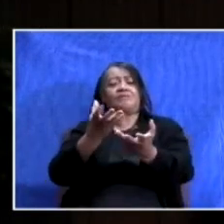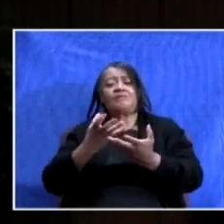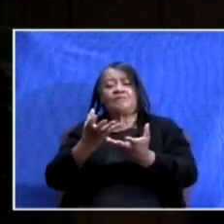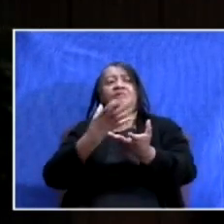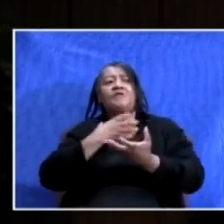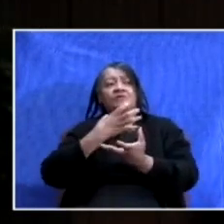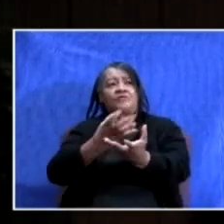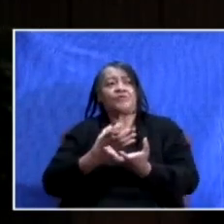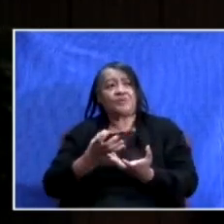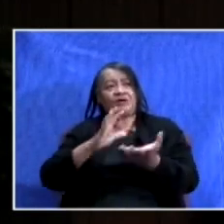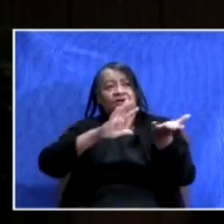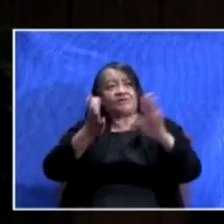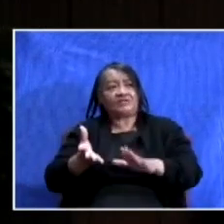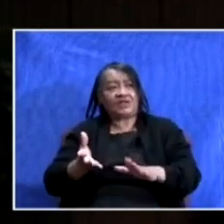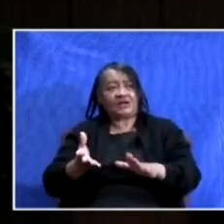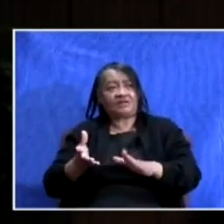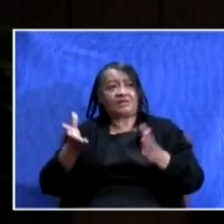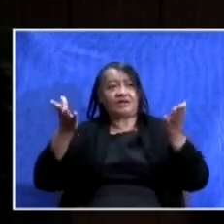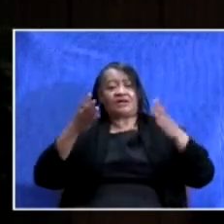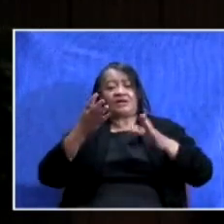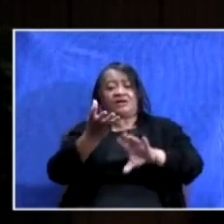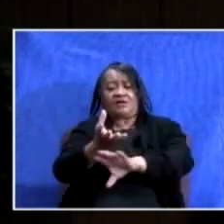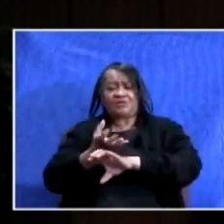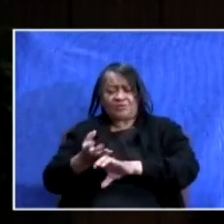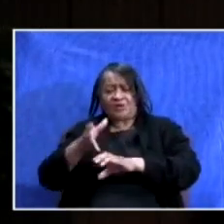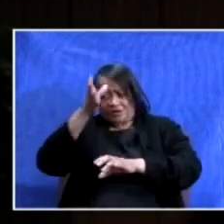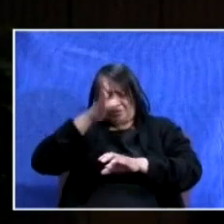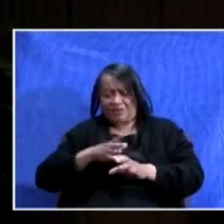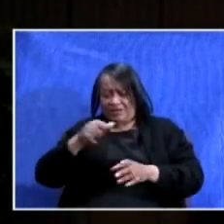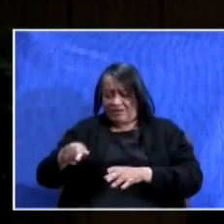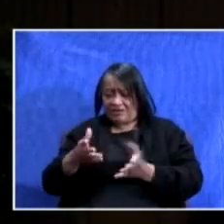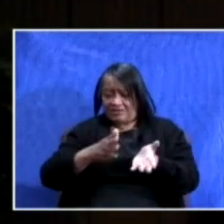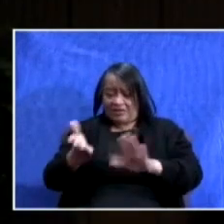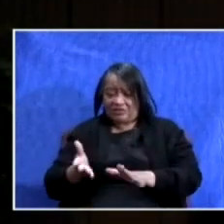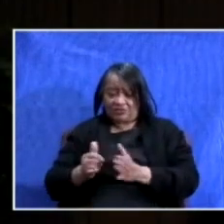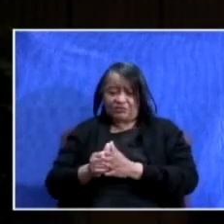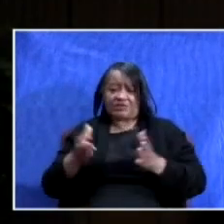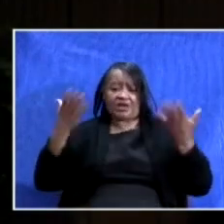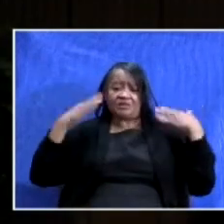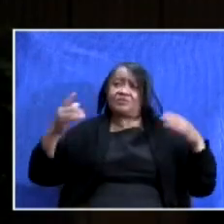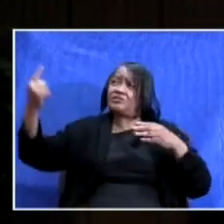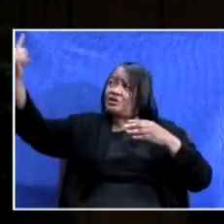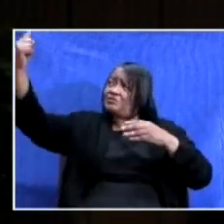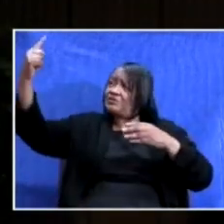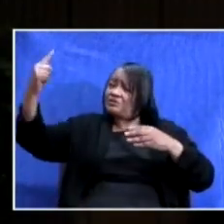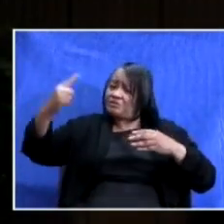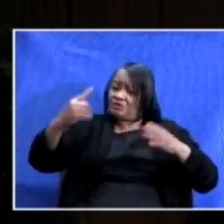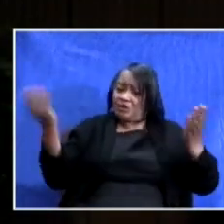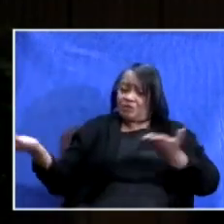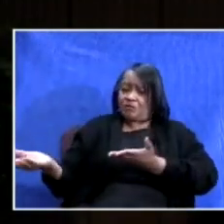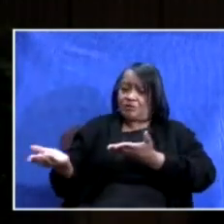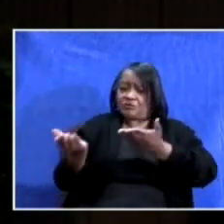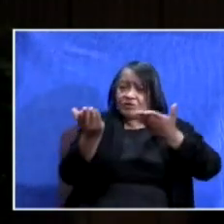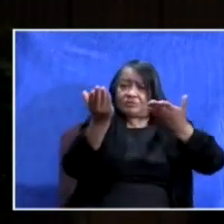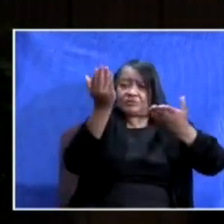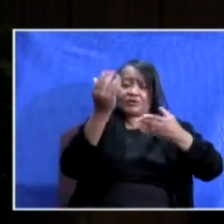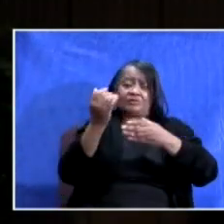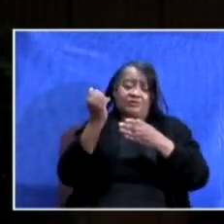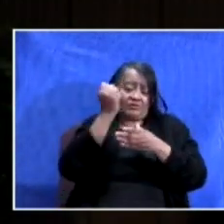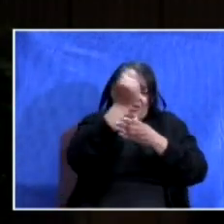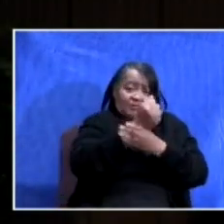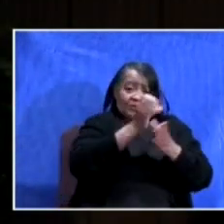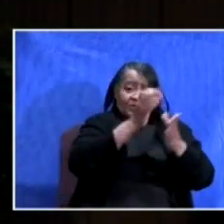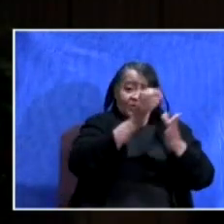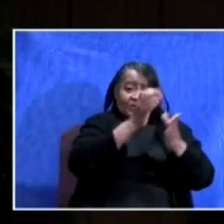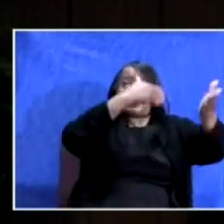of. So the beggar died, and angels came, carried him to Abraham's